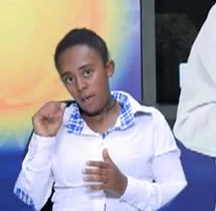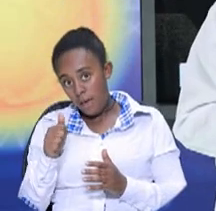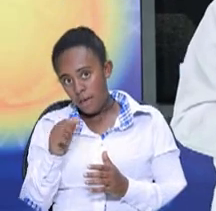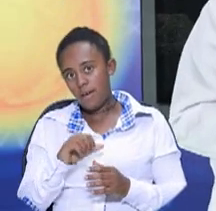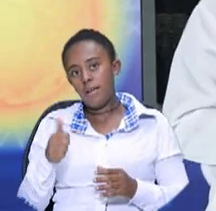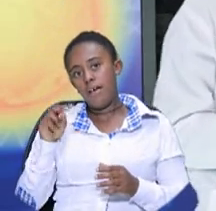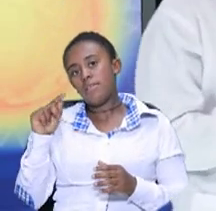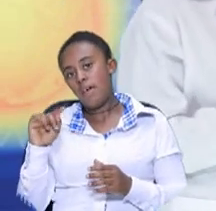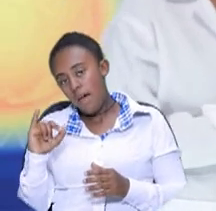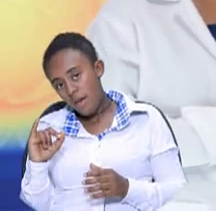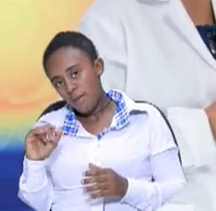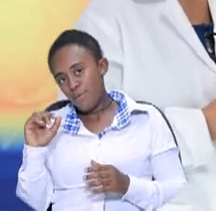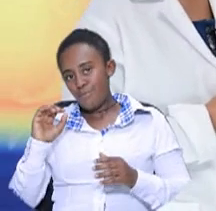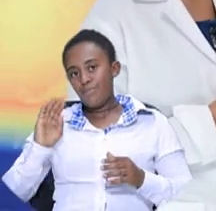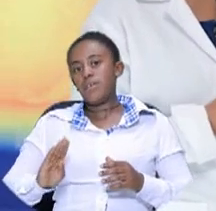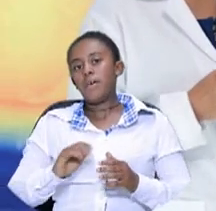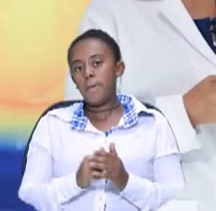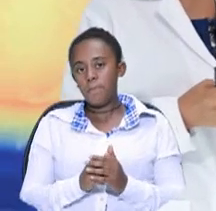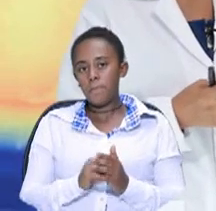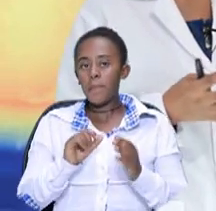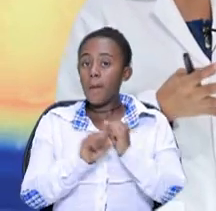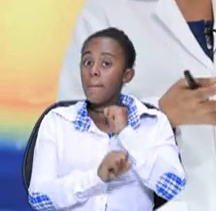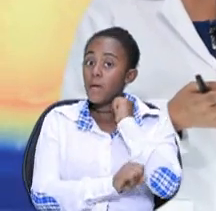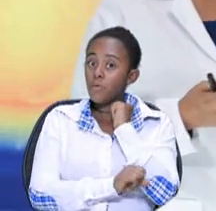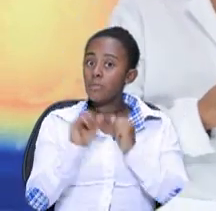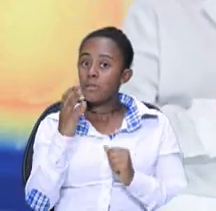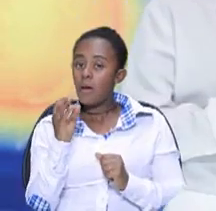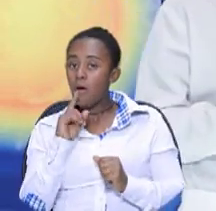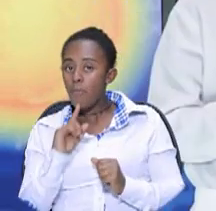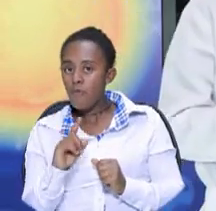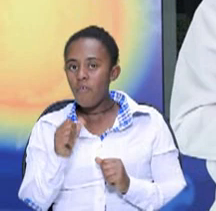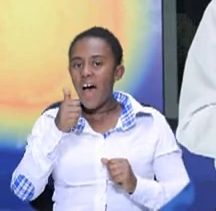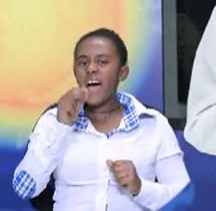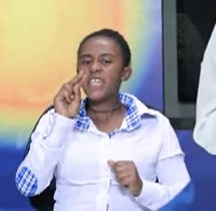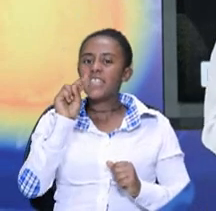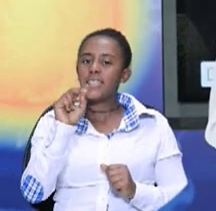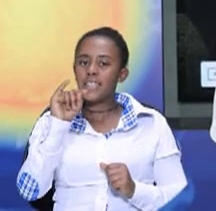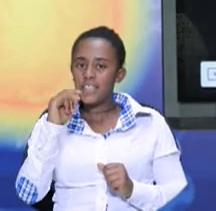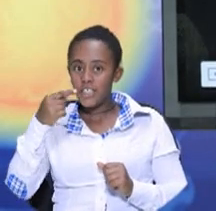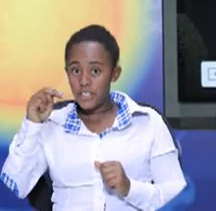anti-B. It is produced in this form. So based on the type of antigen,